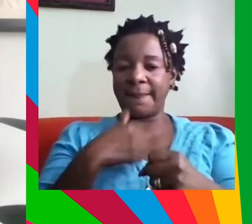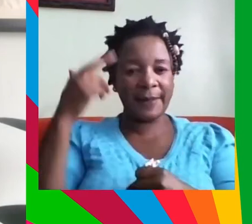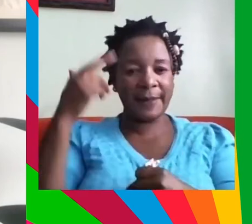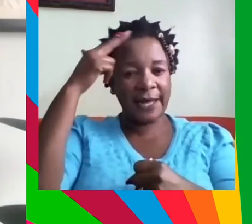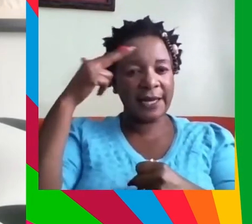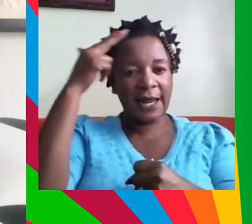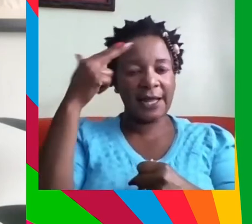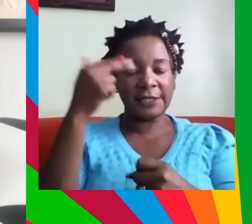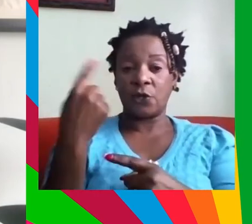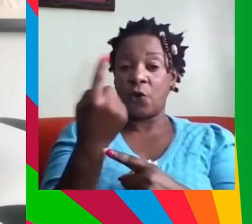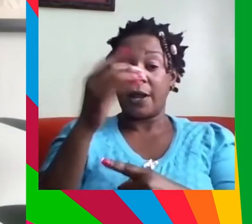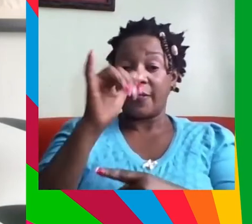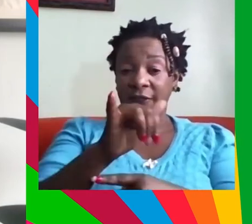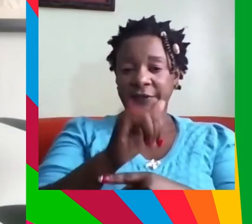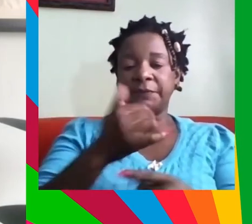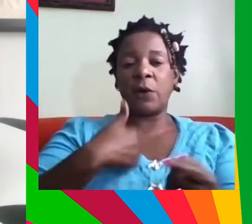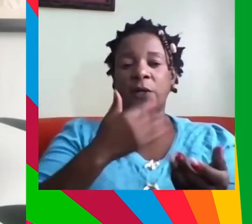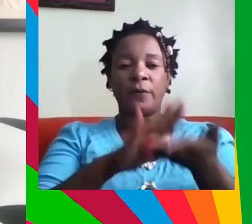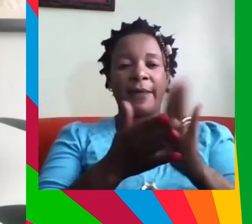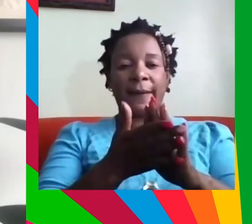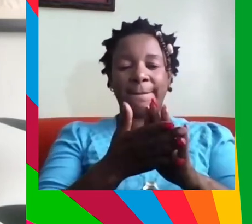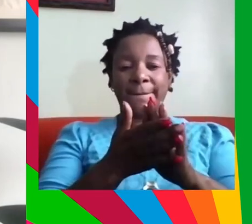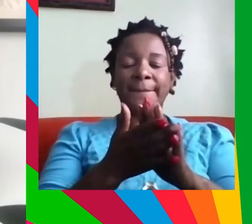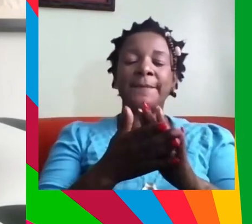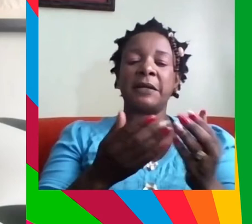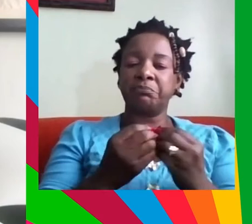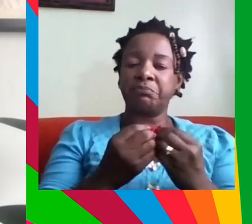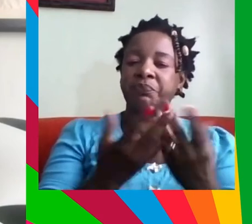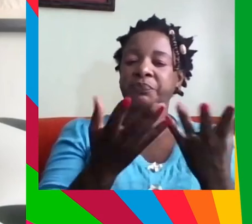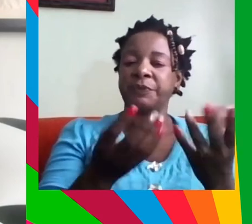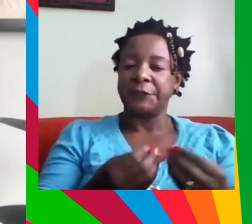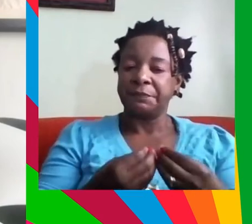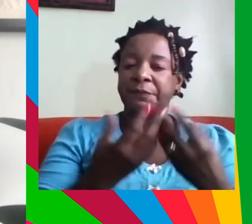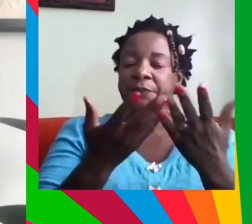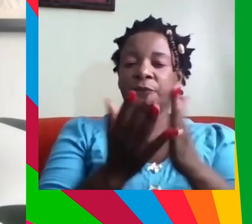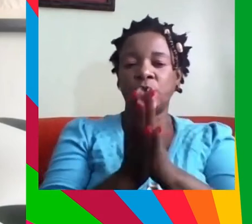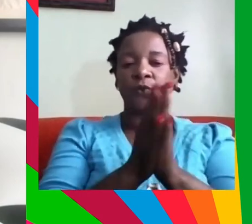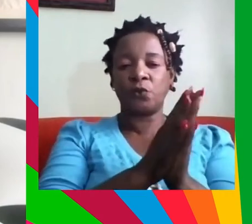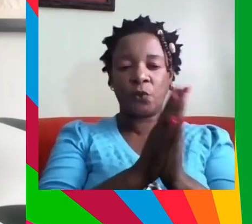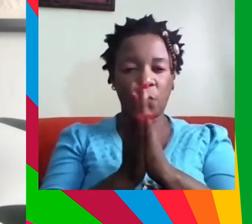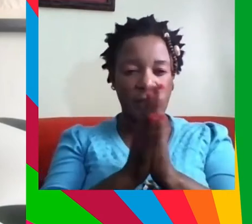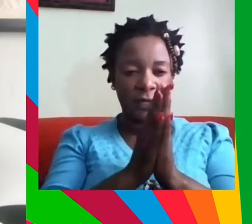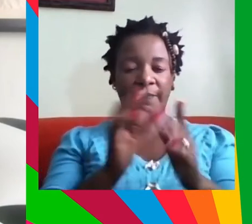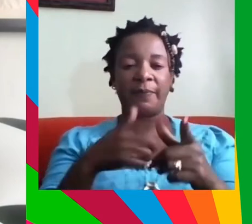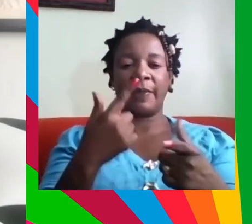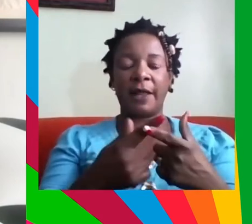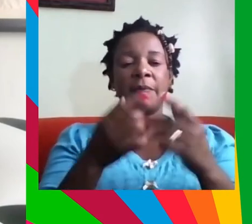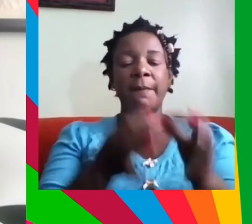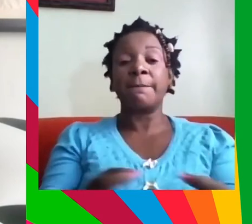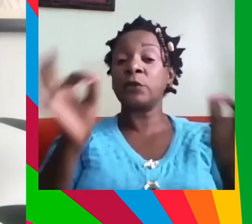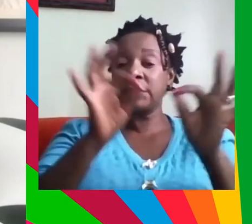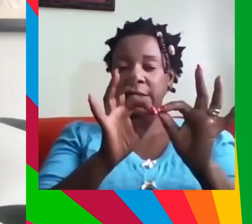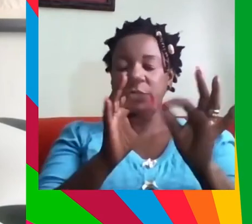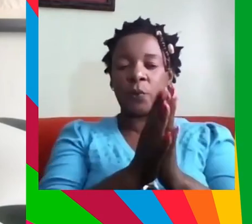then that I wanted to be a storyteller that would tell stories of Saudi women and things that were very important to me, which are gender